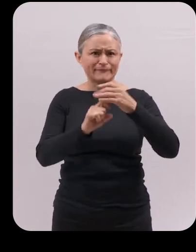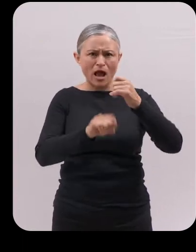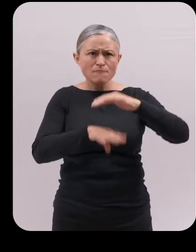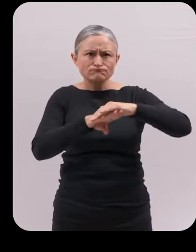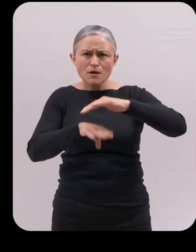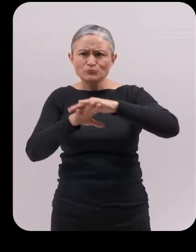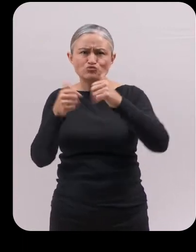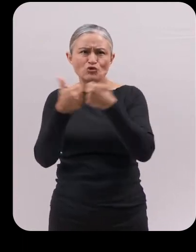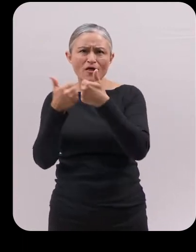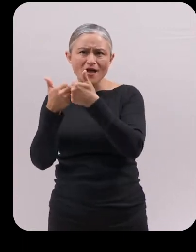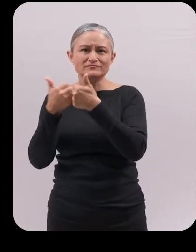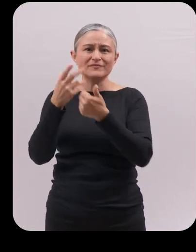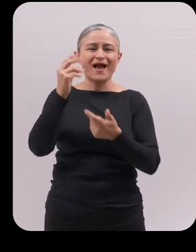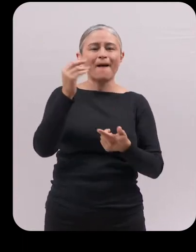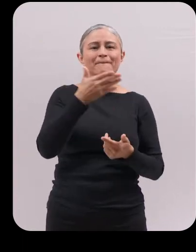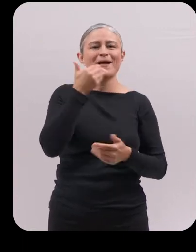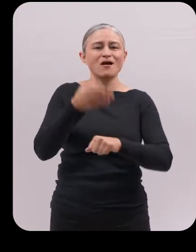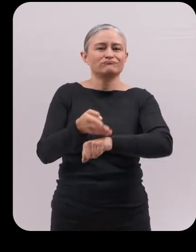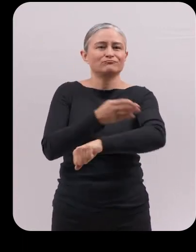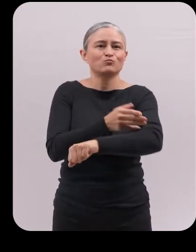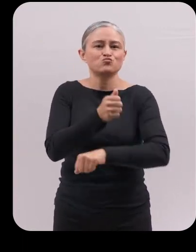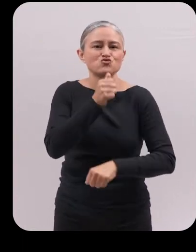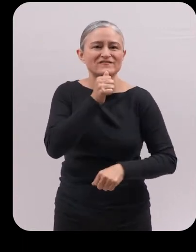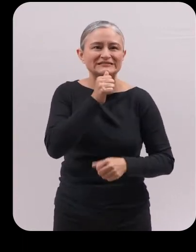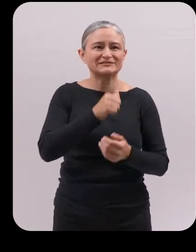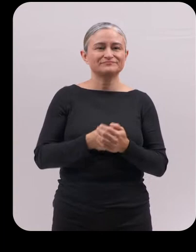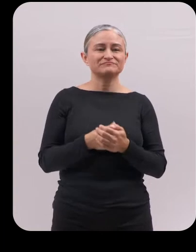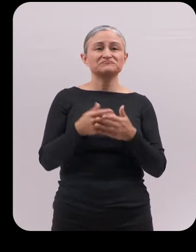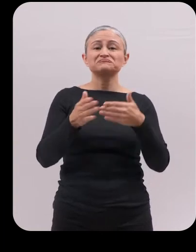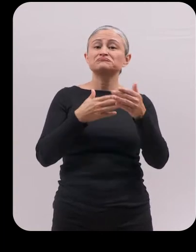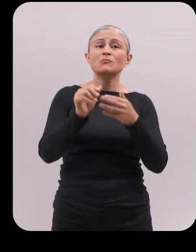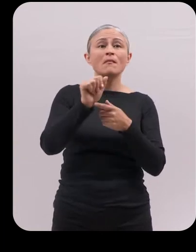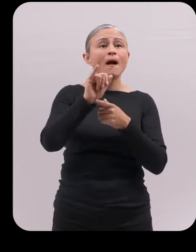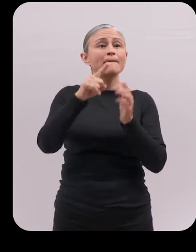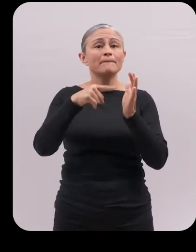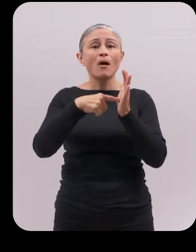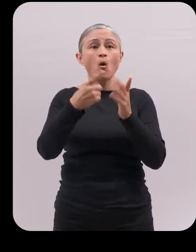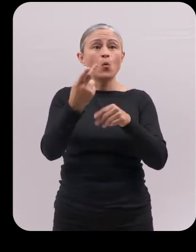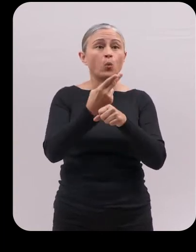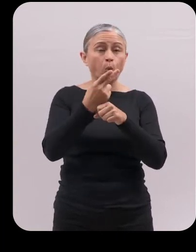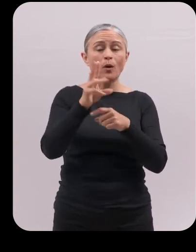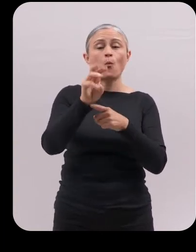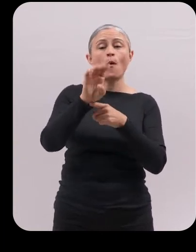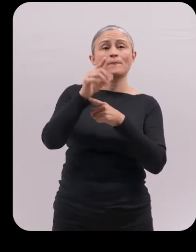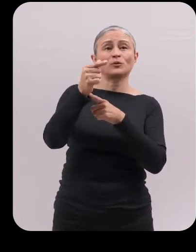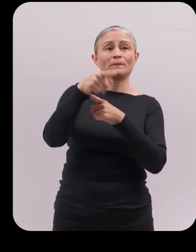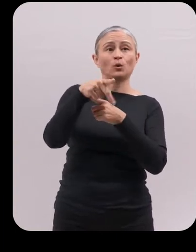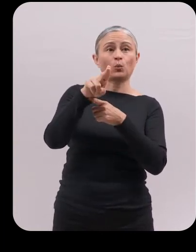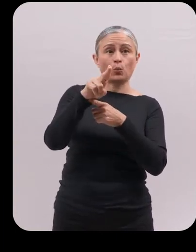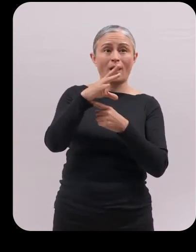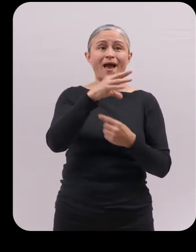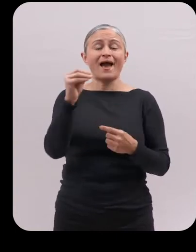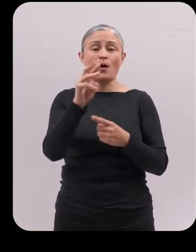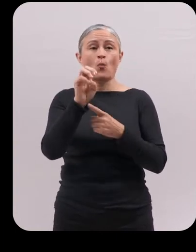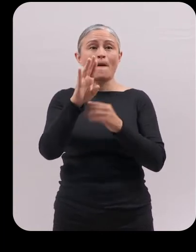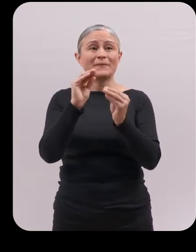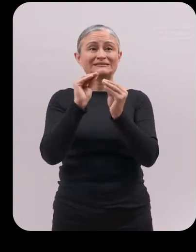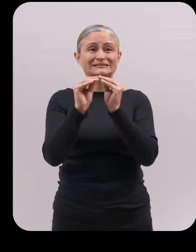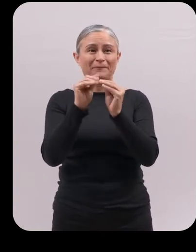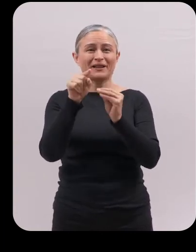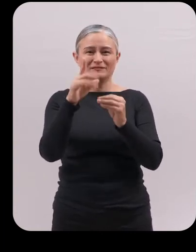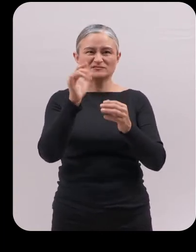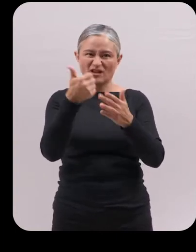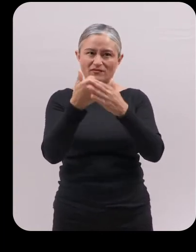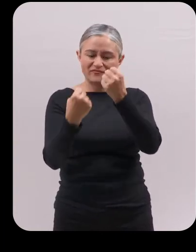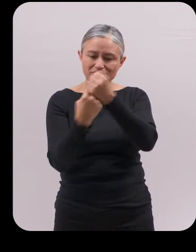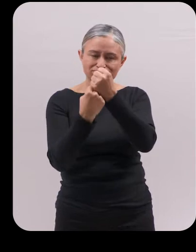data privacy. No matter what AI models you build your features with, WebGPU and WebAssembly are the backbone technologies that